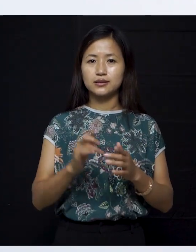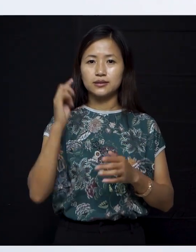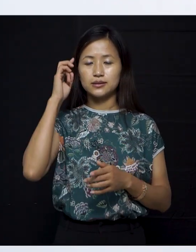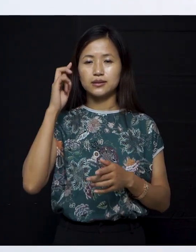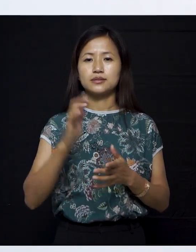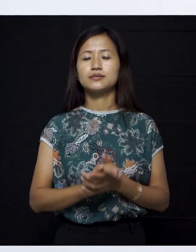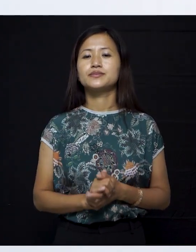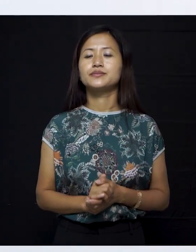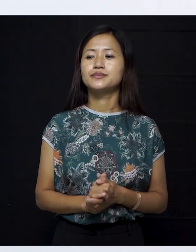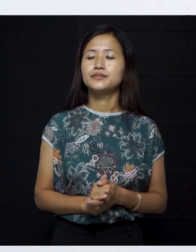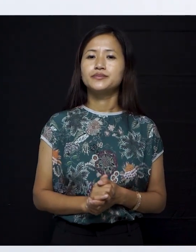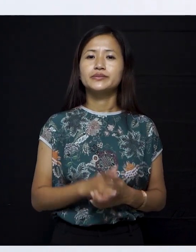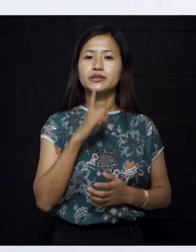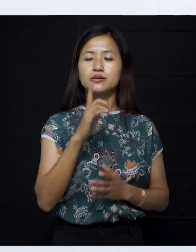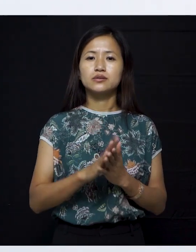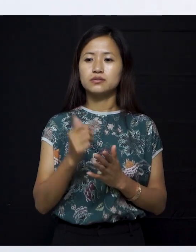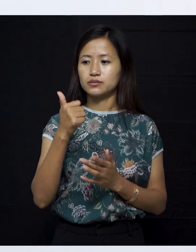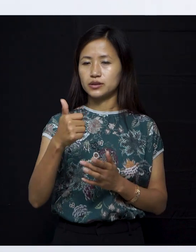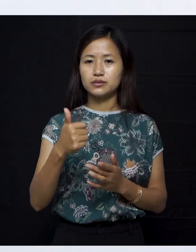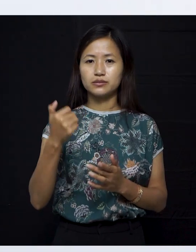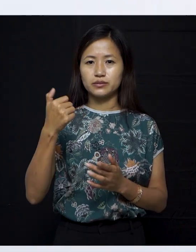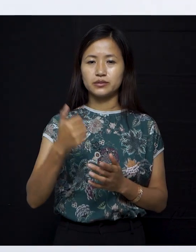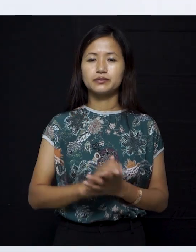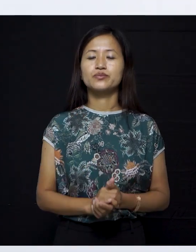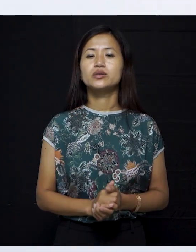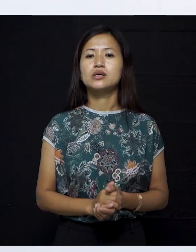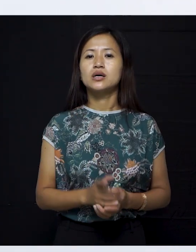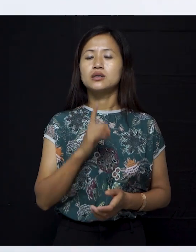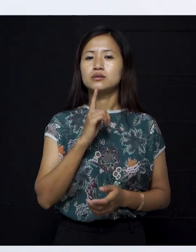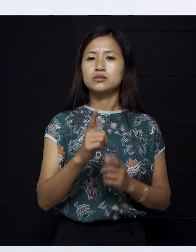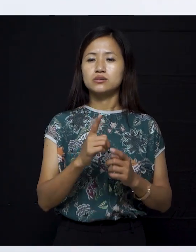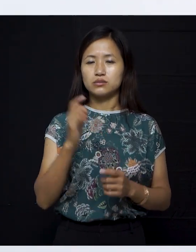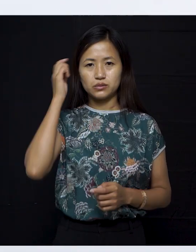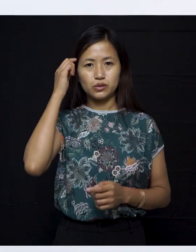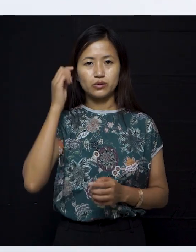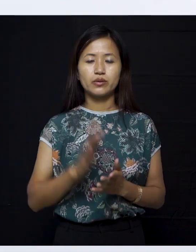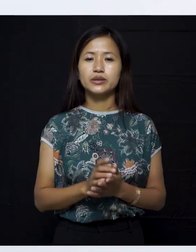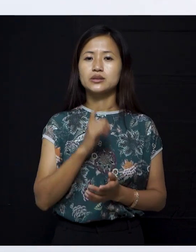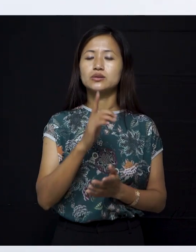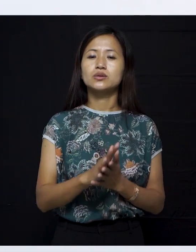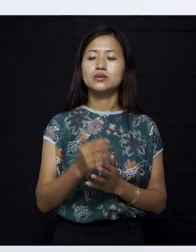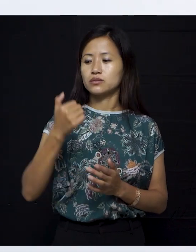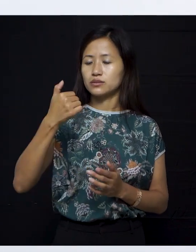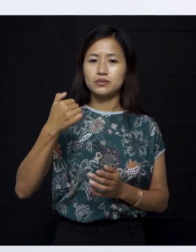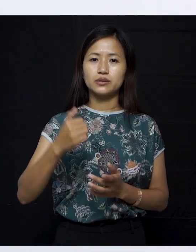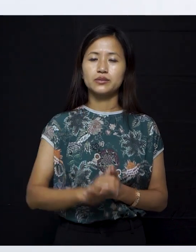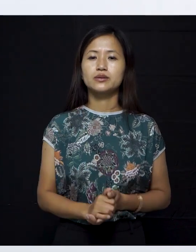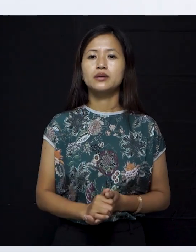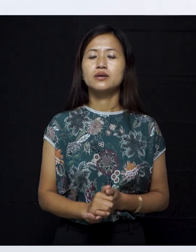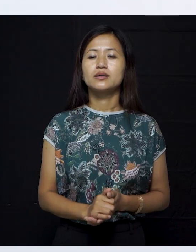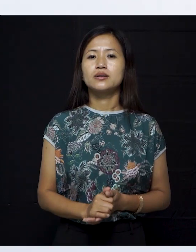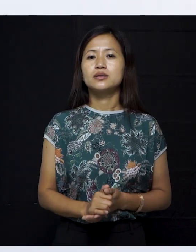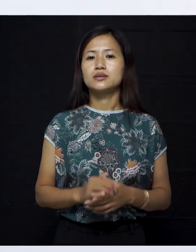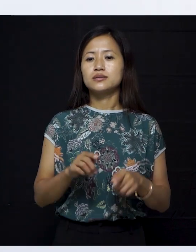okay? If I say the pen is good, now you know that I'm talking about the pen. Is becomes the finite verb, good becomes the predicate.